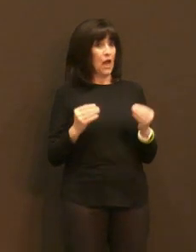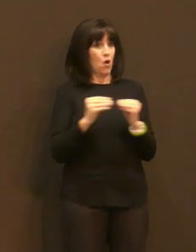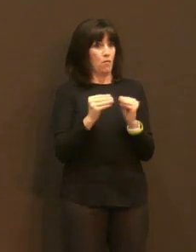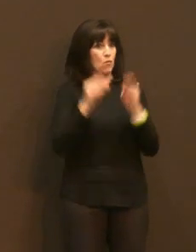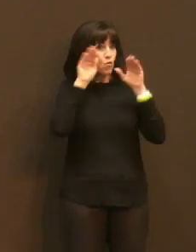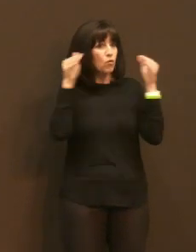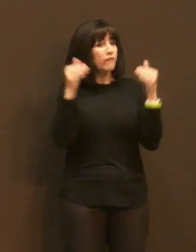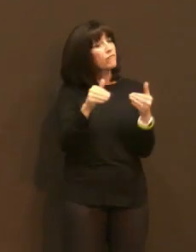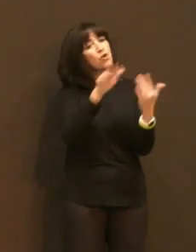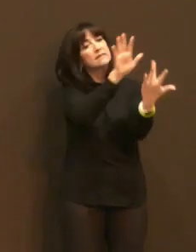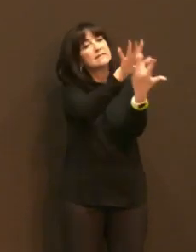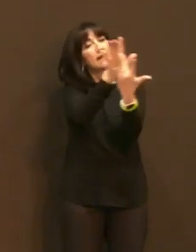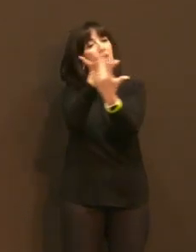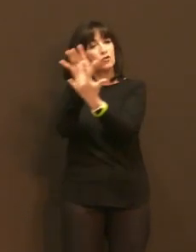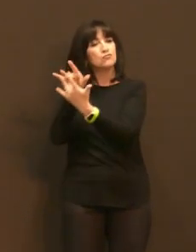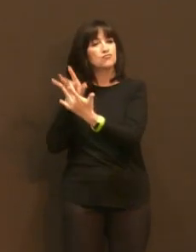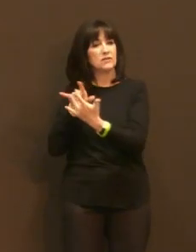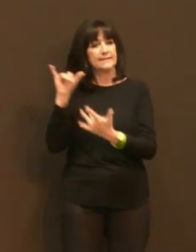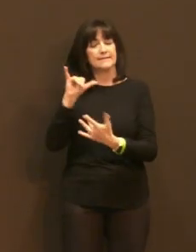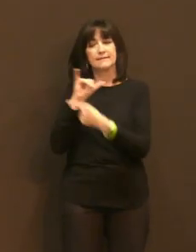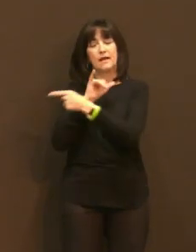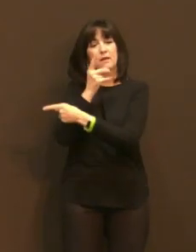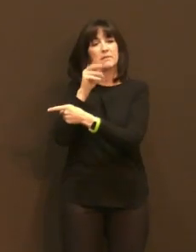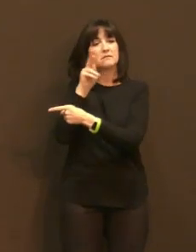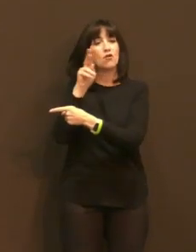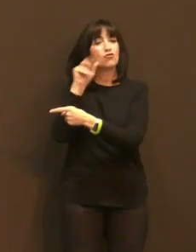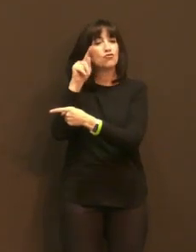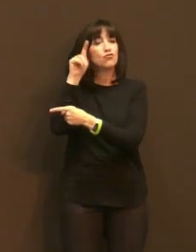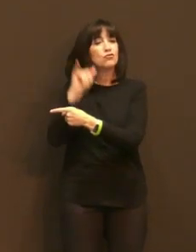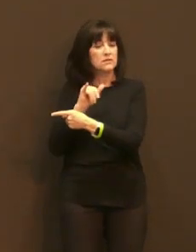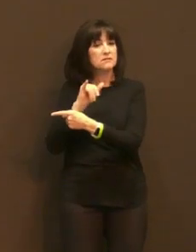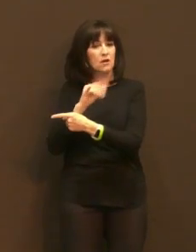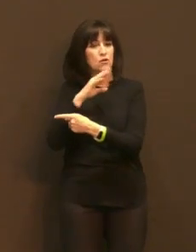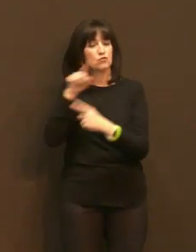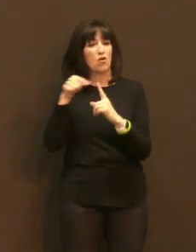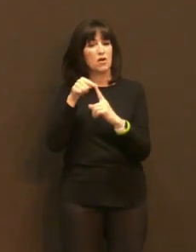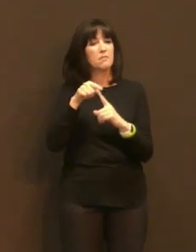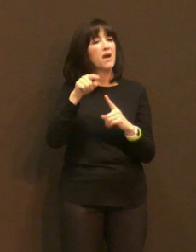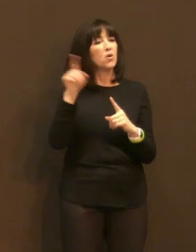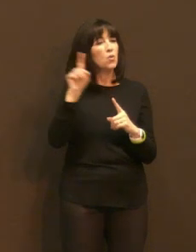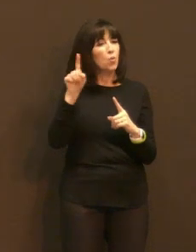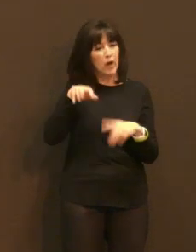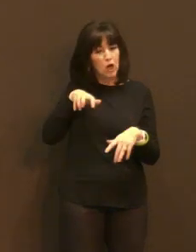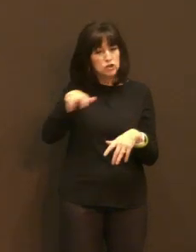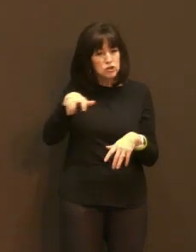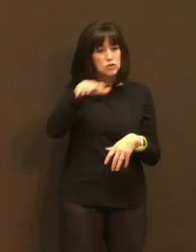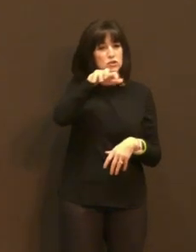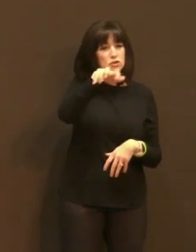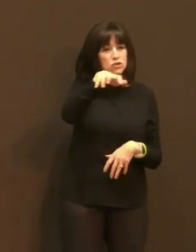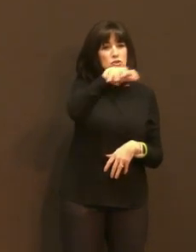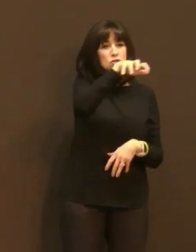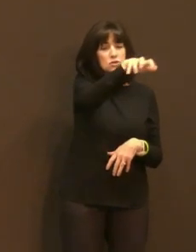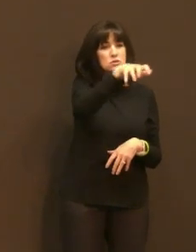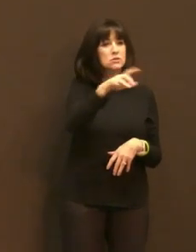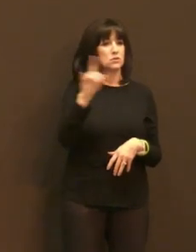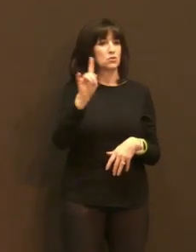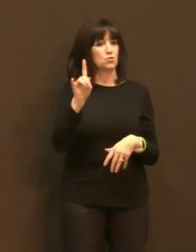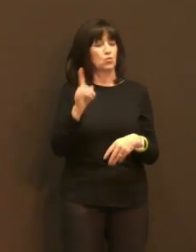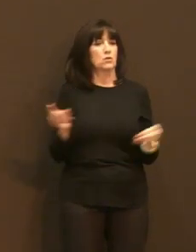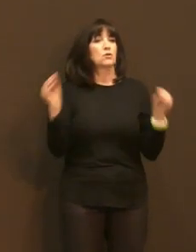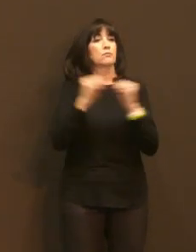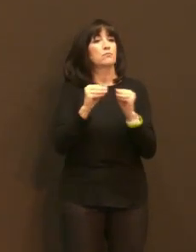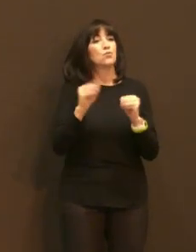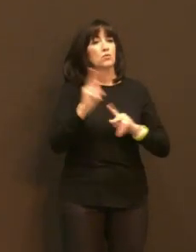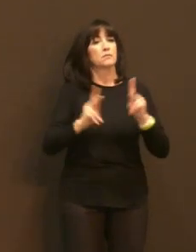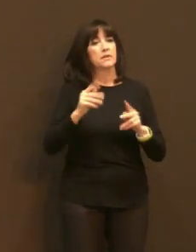Rattay talked about in some of these hot spots, we're coordinating with the hospitals multiple times a day across the state to make sure we're all on the